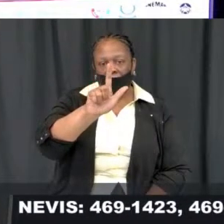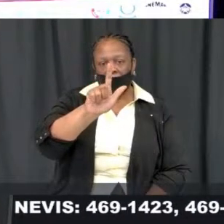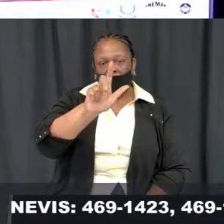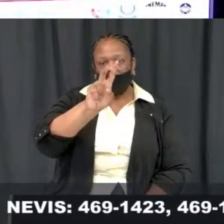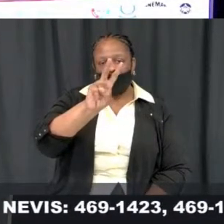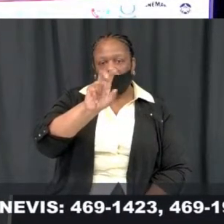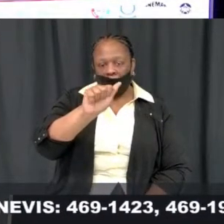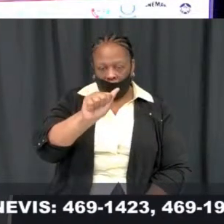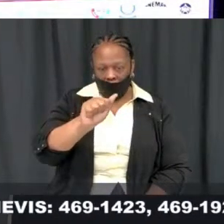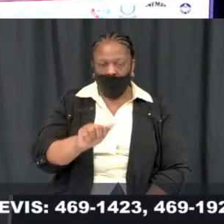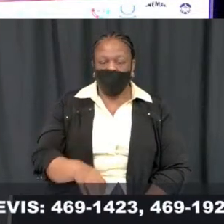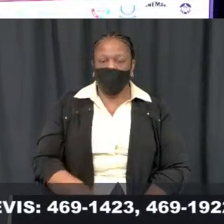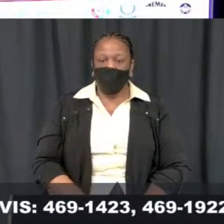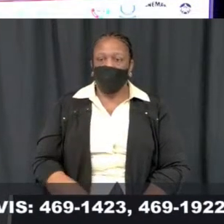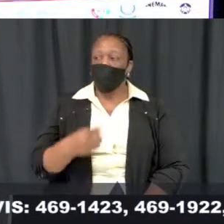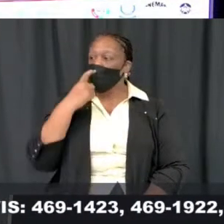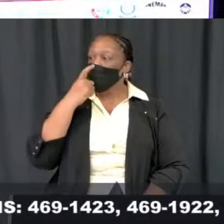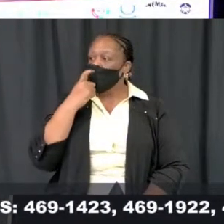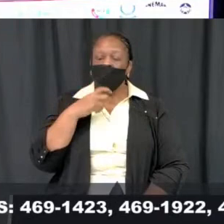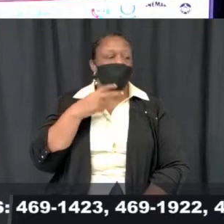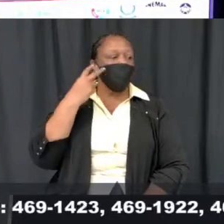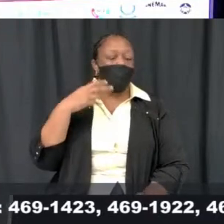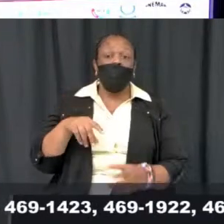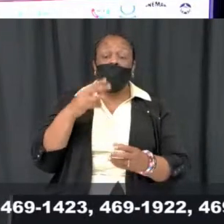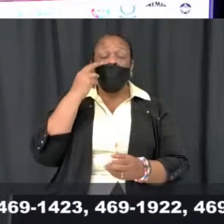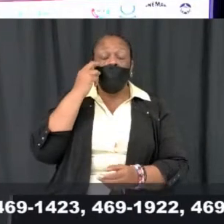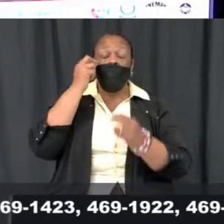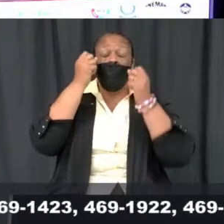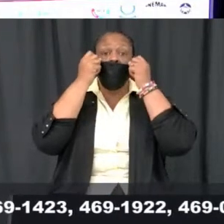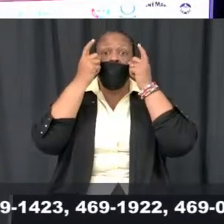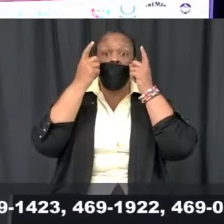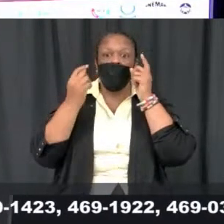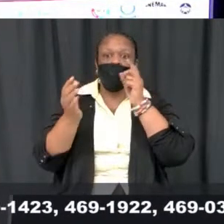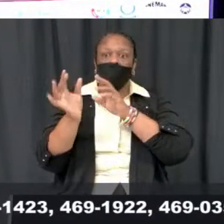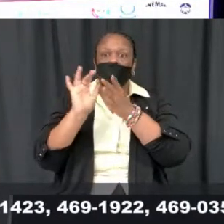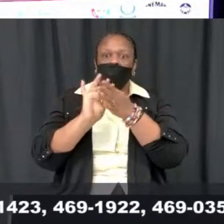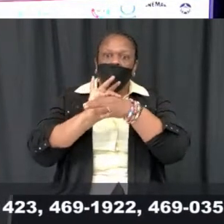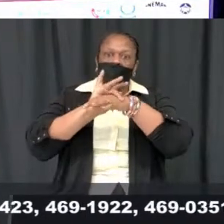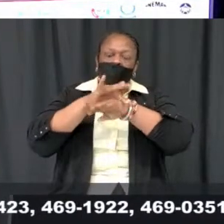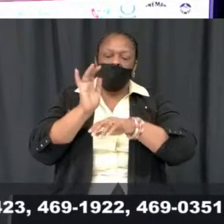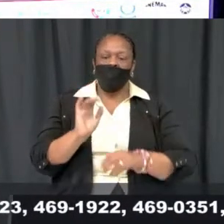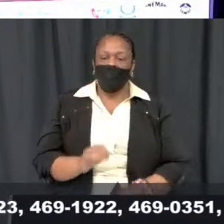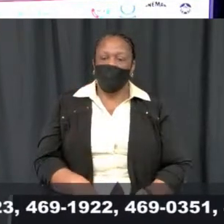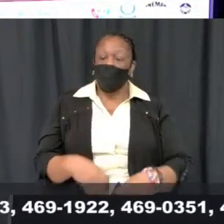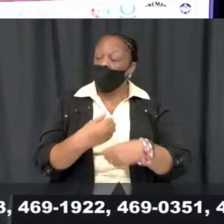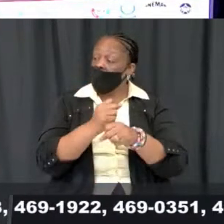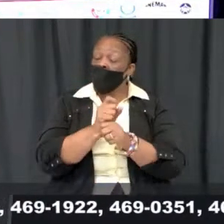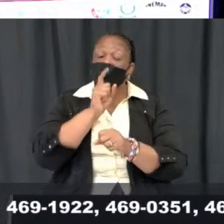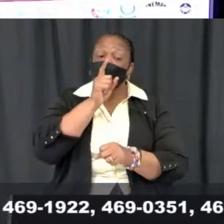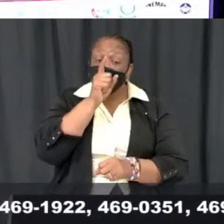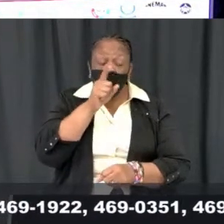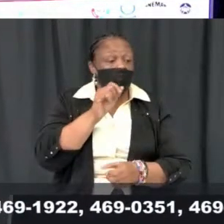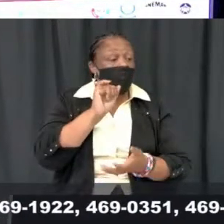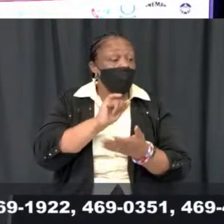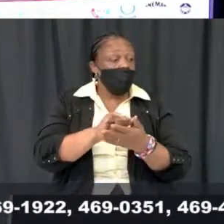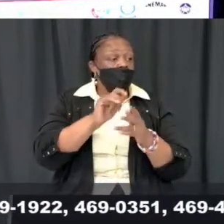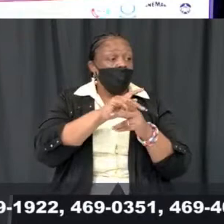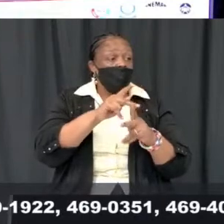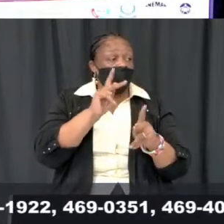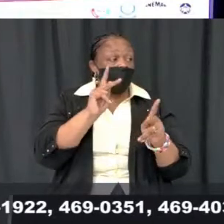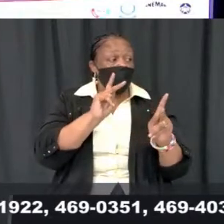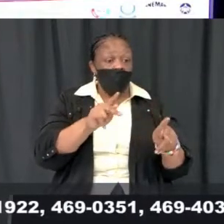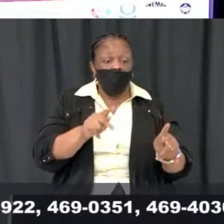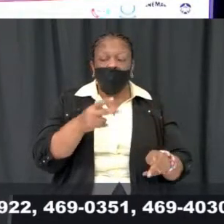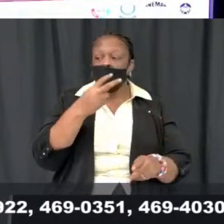best to protect you while you sleep, protect you and ensure that your business, your place of work is safe.